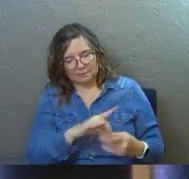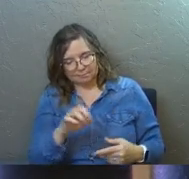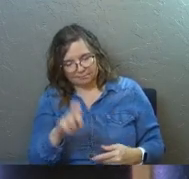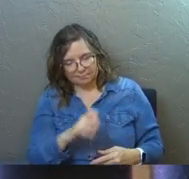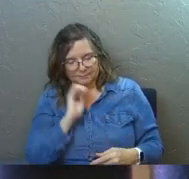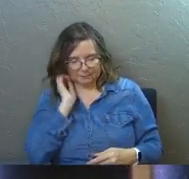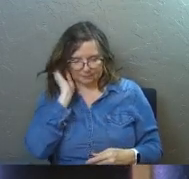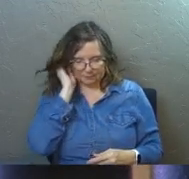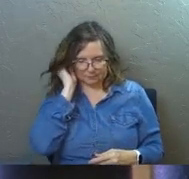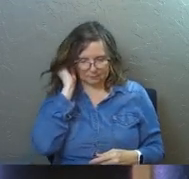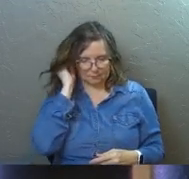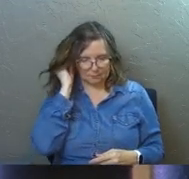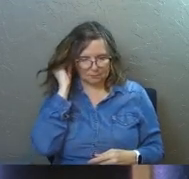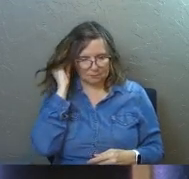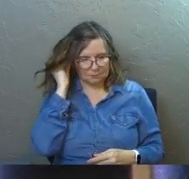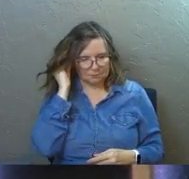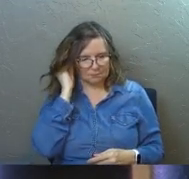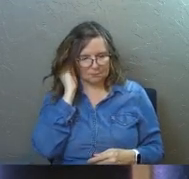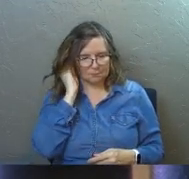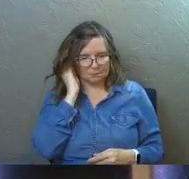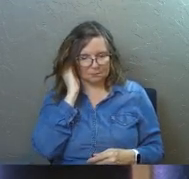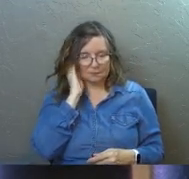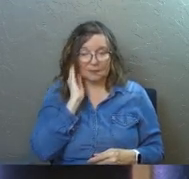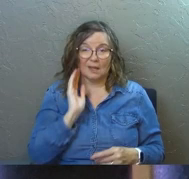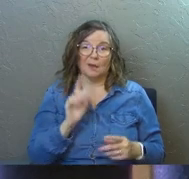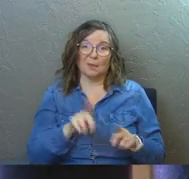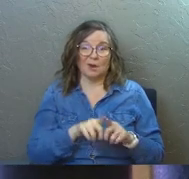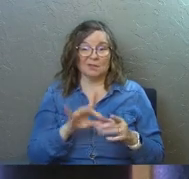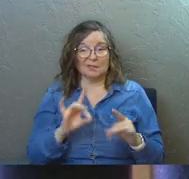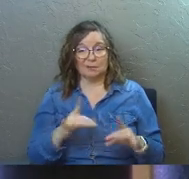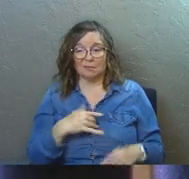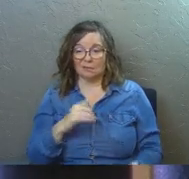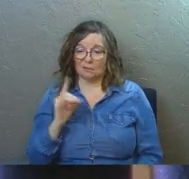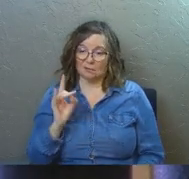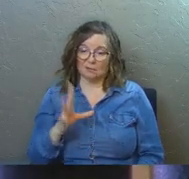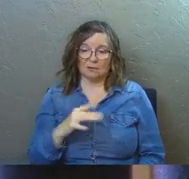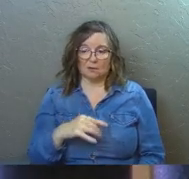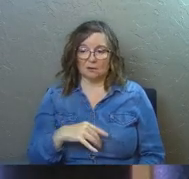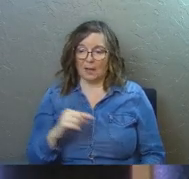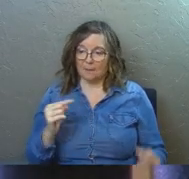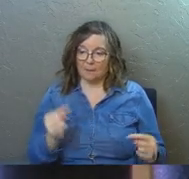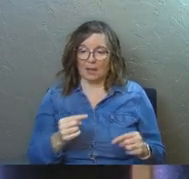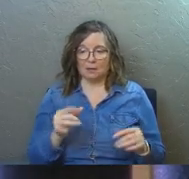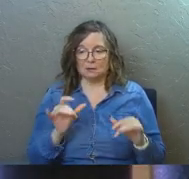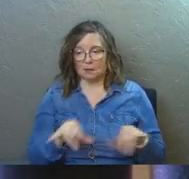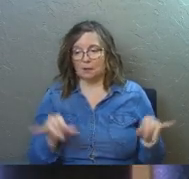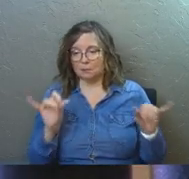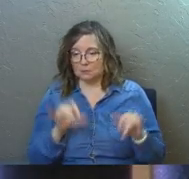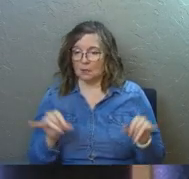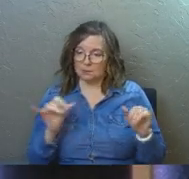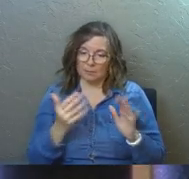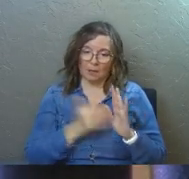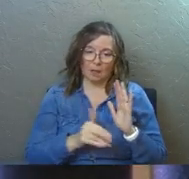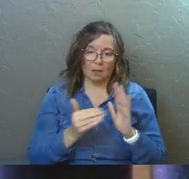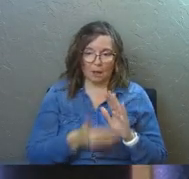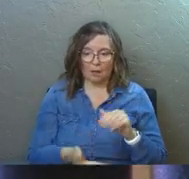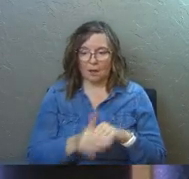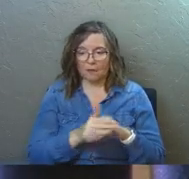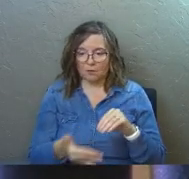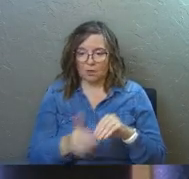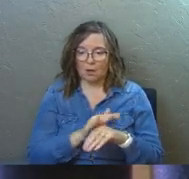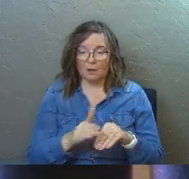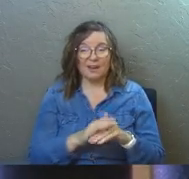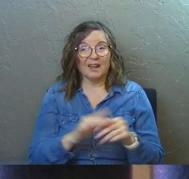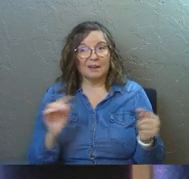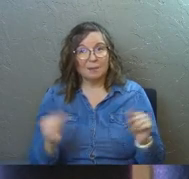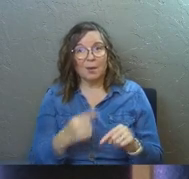relationship. But also, isn't this a pain that it has to be done over and over again? And also, isn't it a pain that it's only